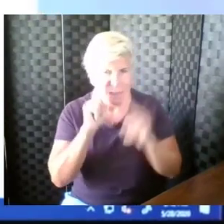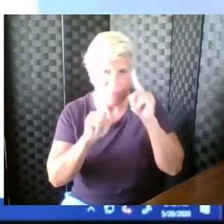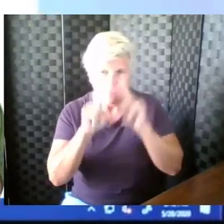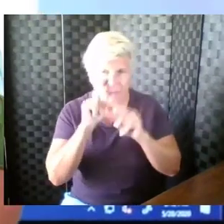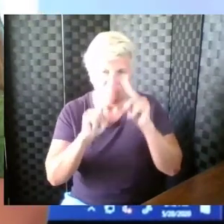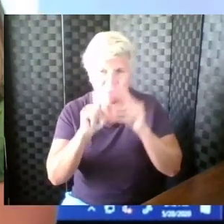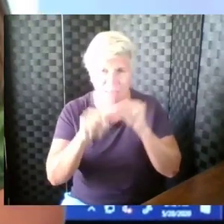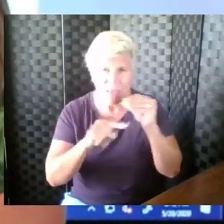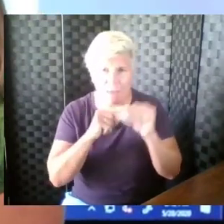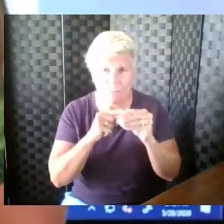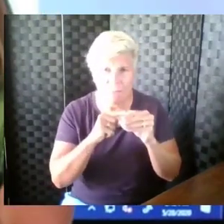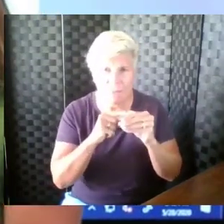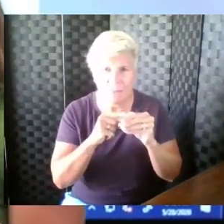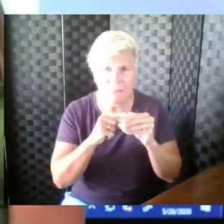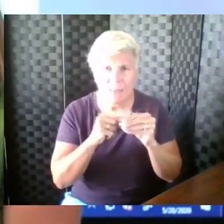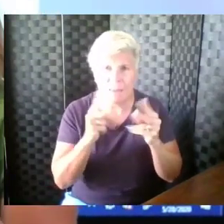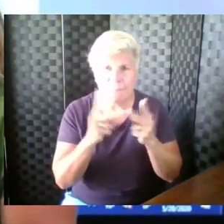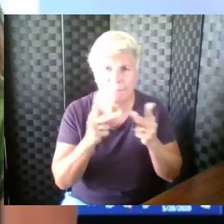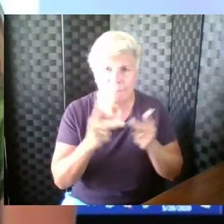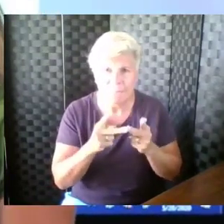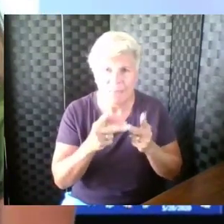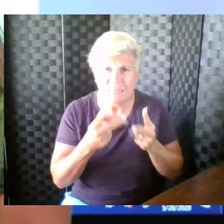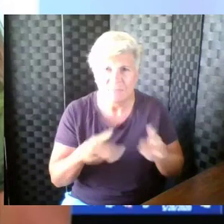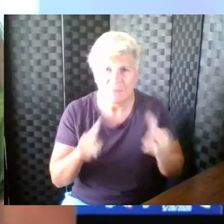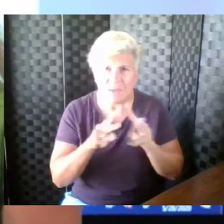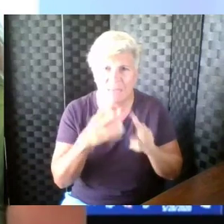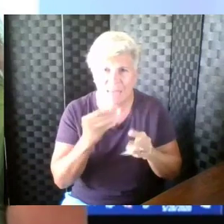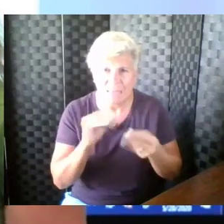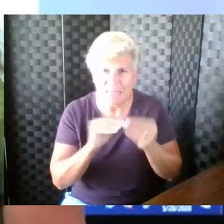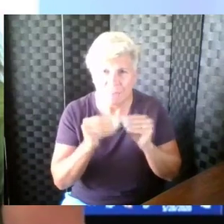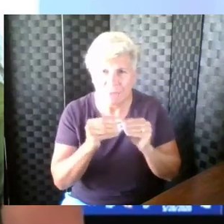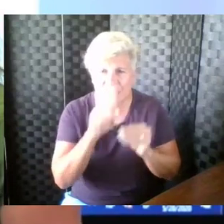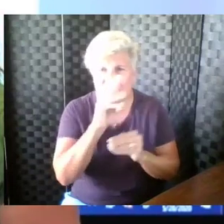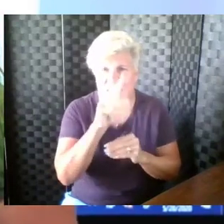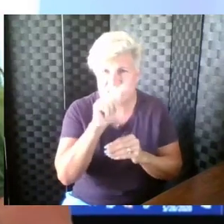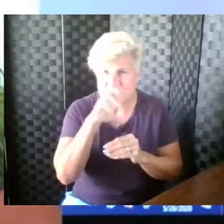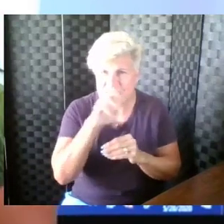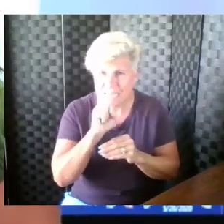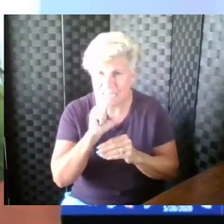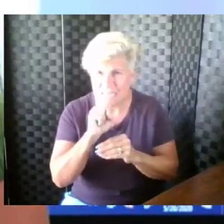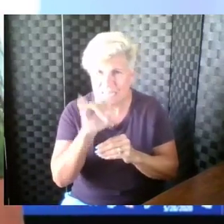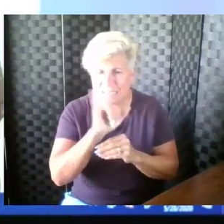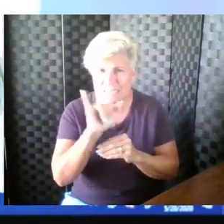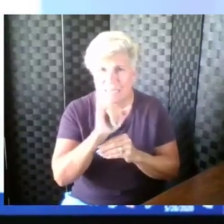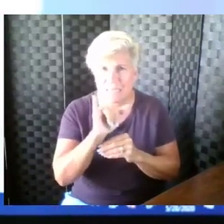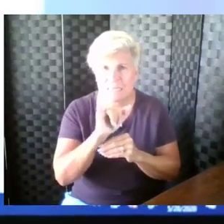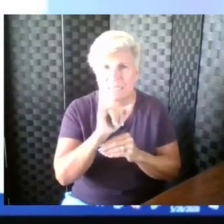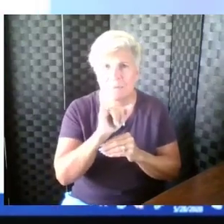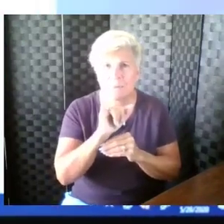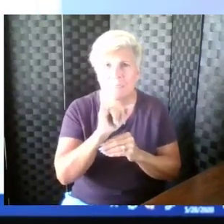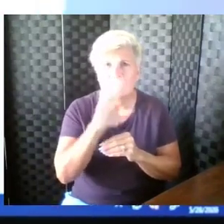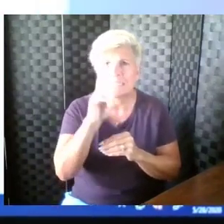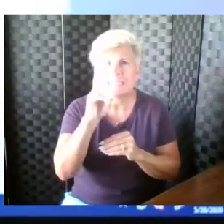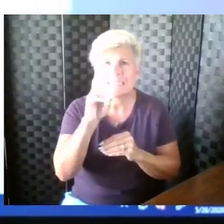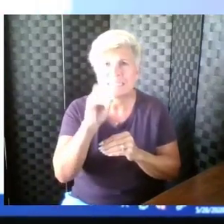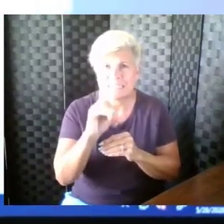thinking about place value, when I'm thinking about numbers, 6 10s is the same as the number 60,